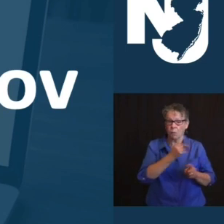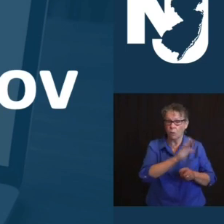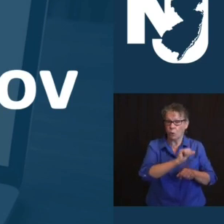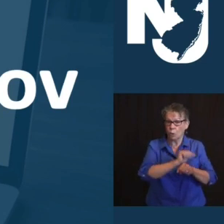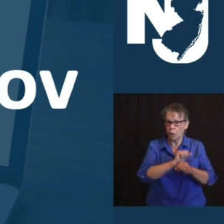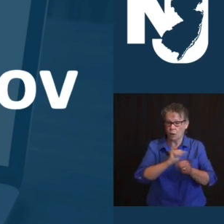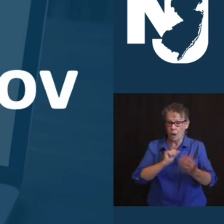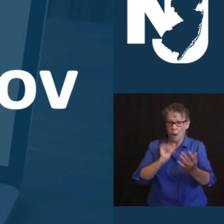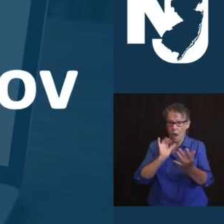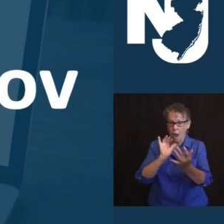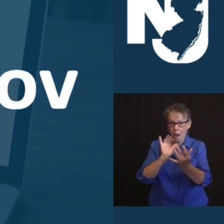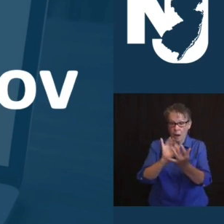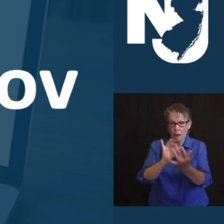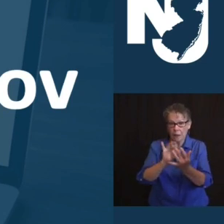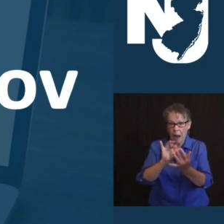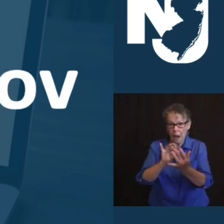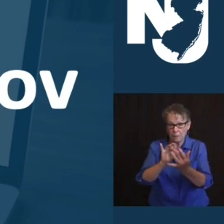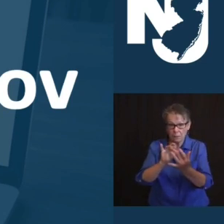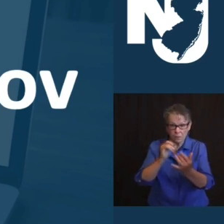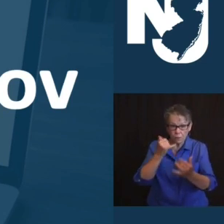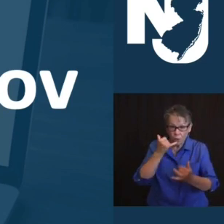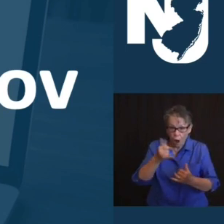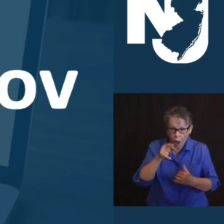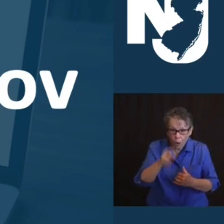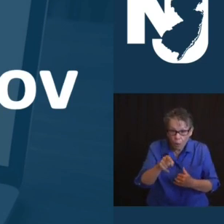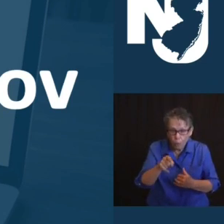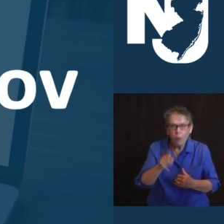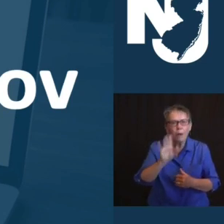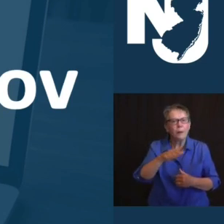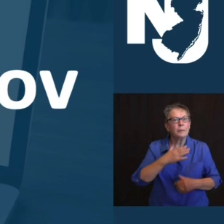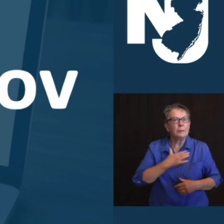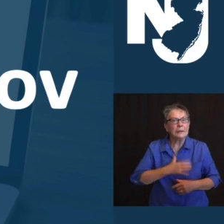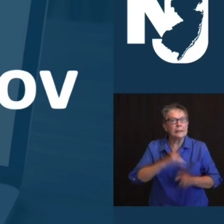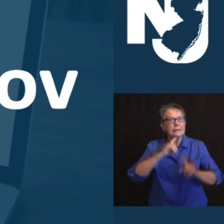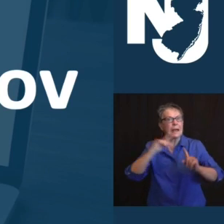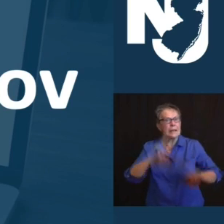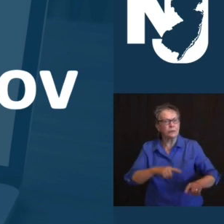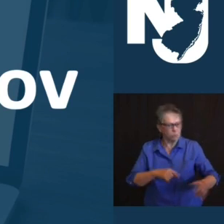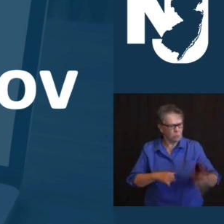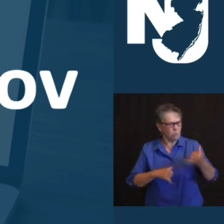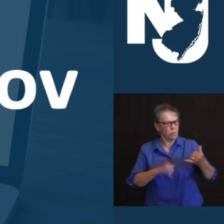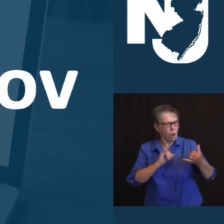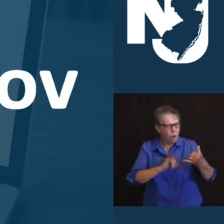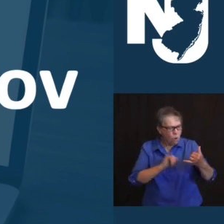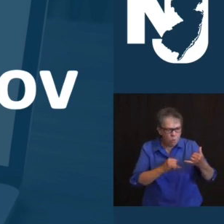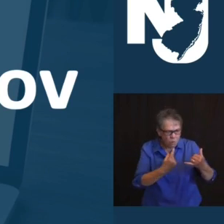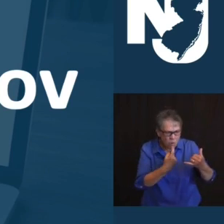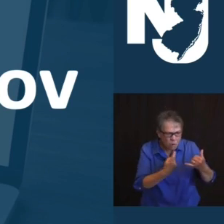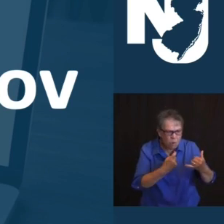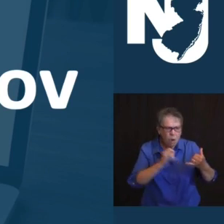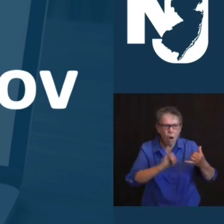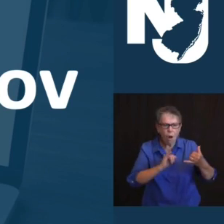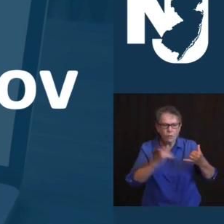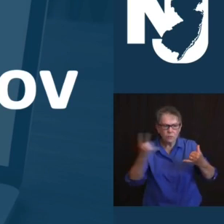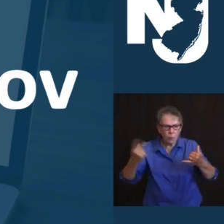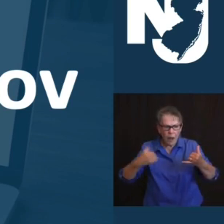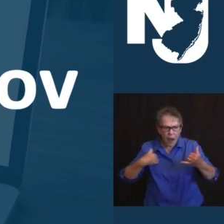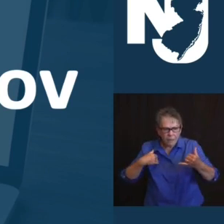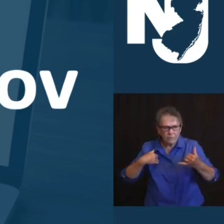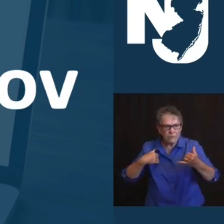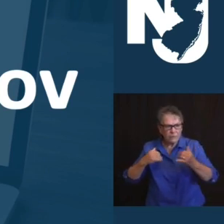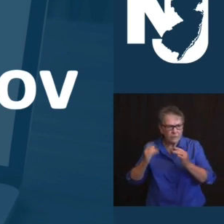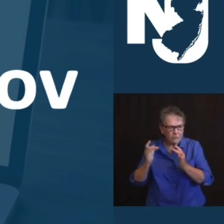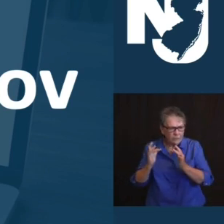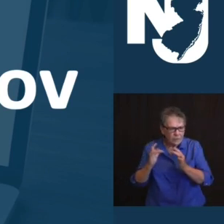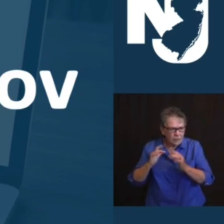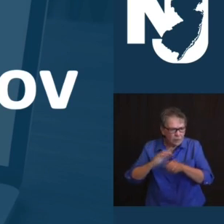answer that call. It is about keeping COVID-19 on the run. and saving as many precious lives